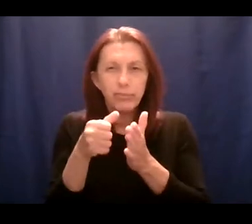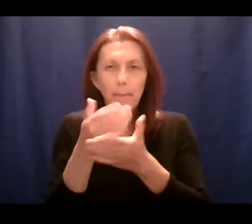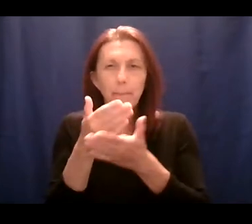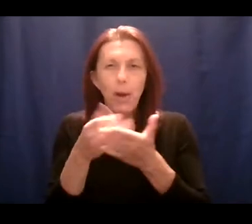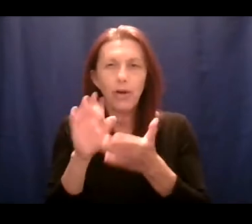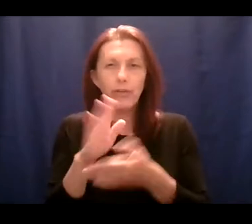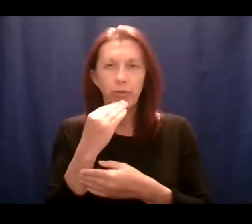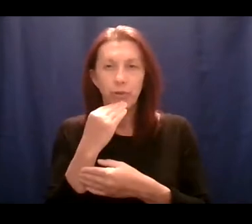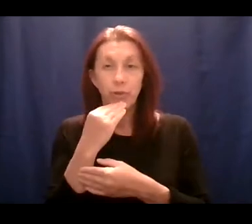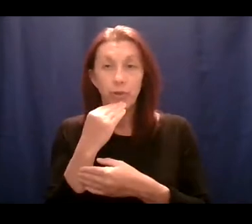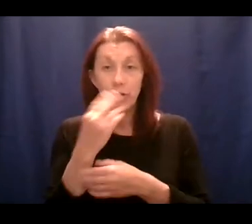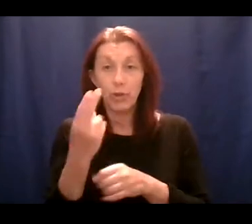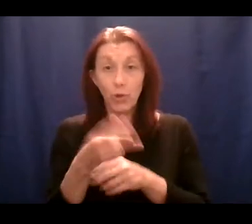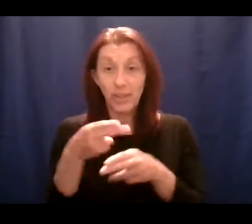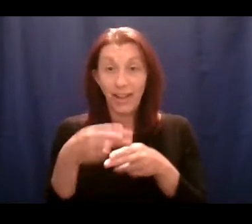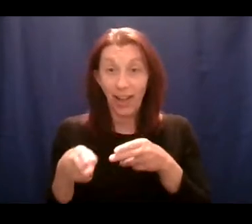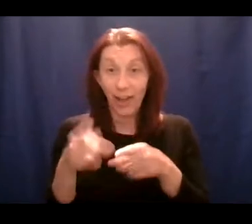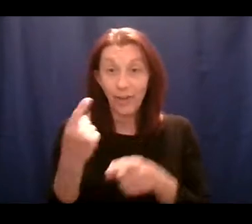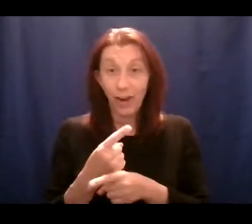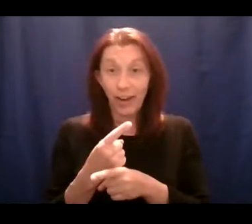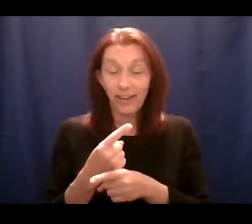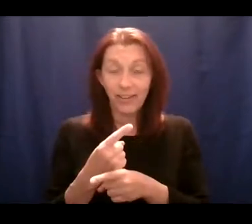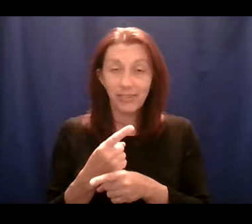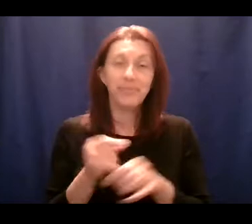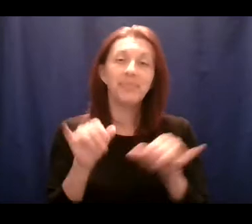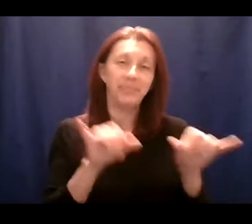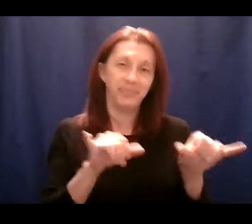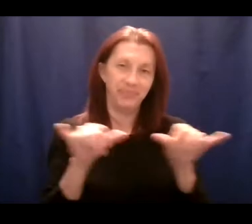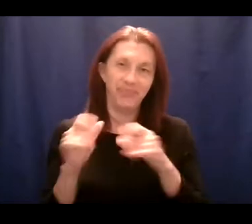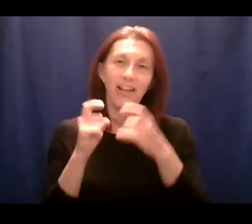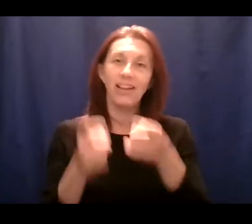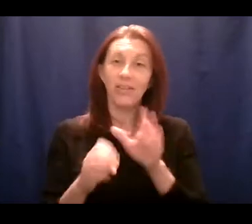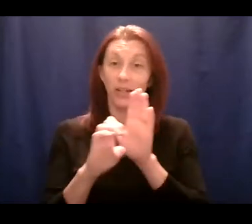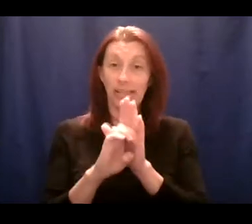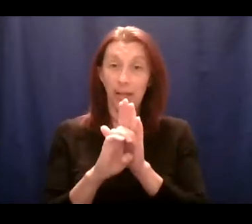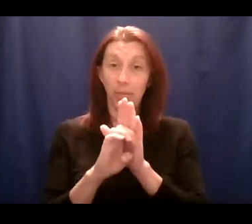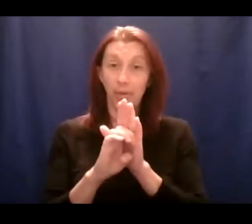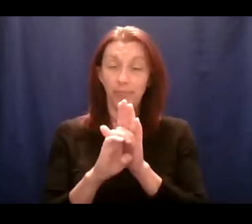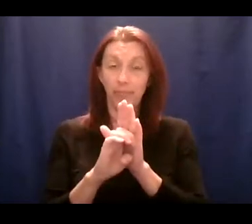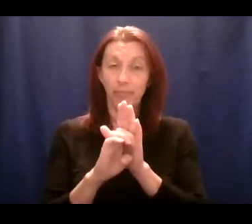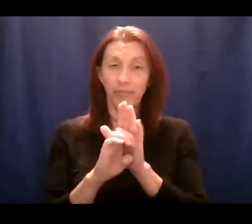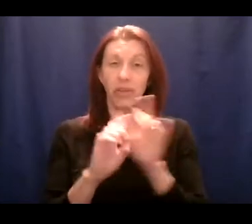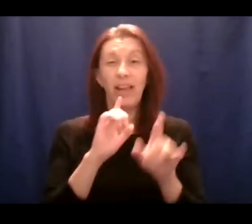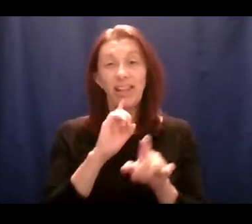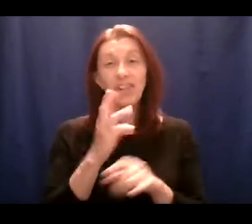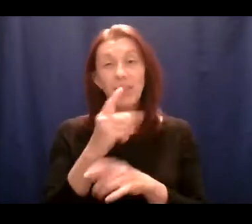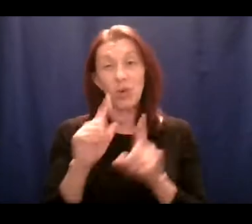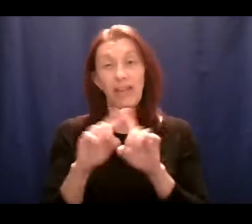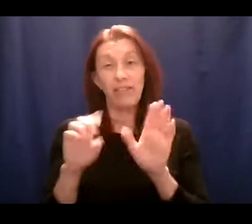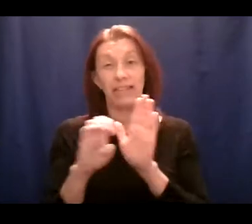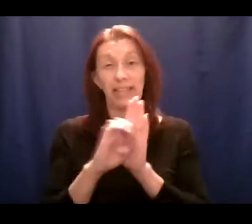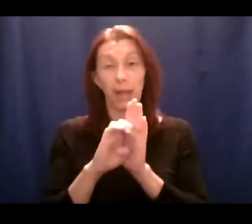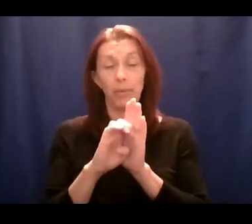of, I'll give you an example here. A couple different examples of